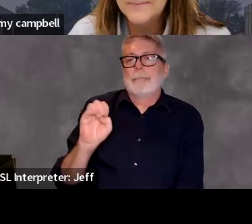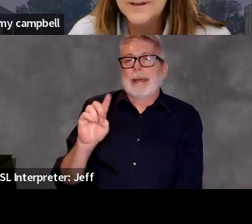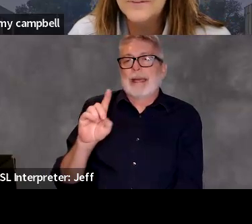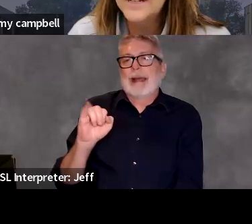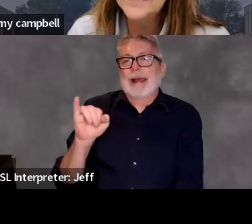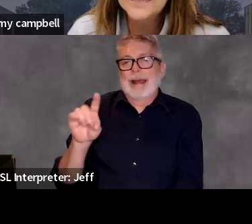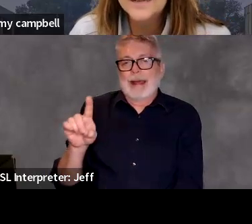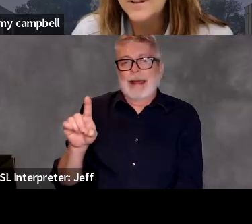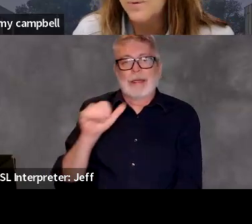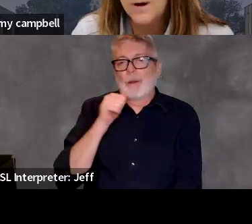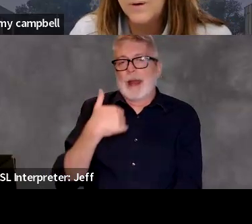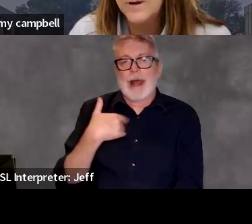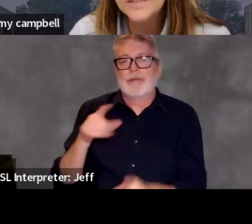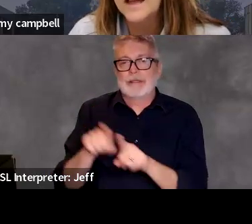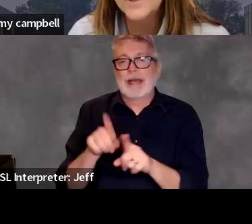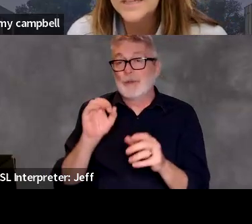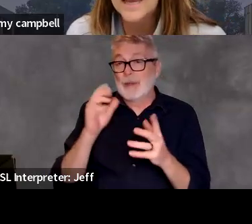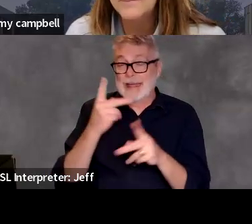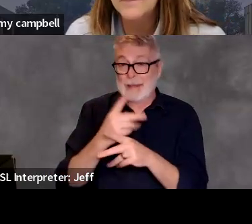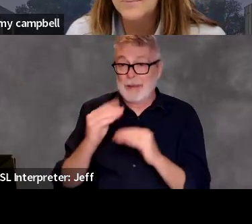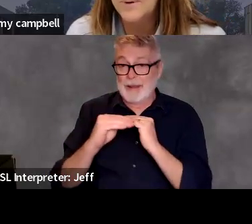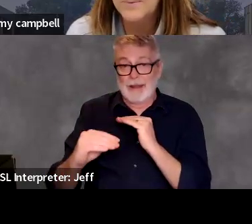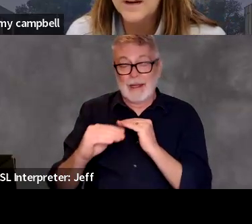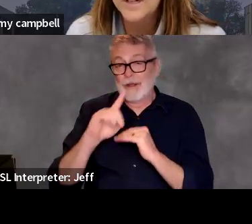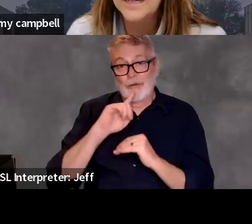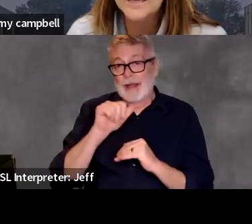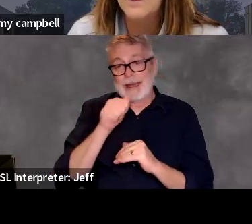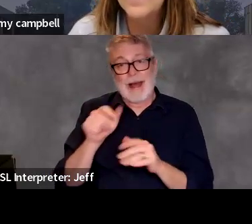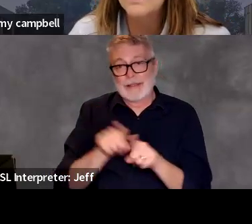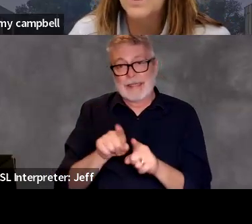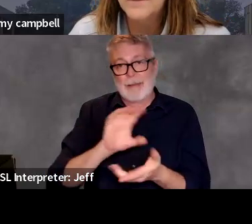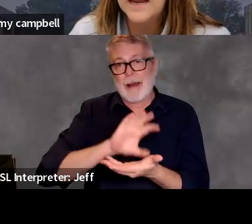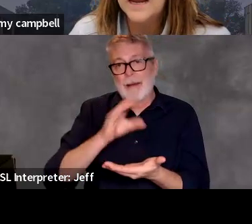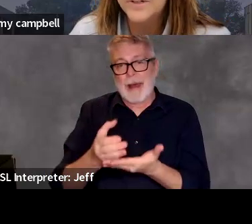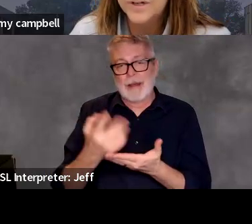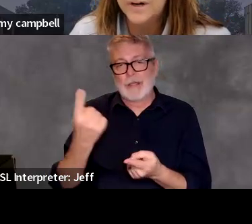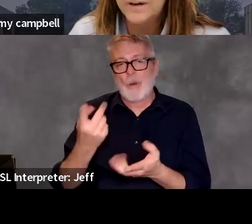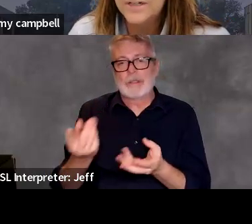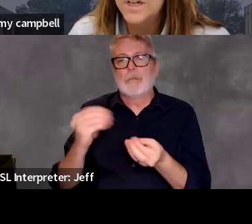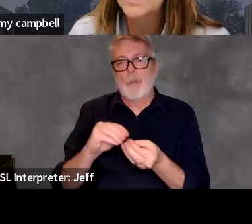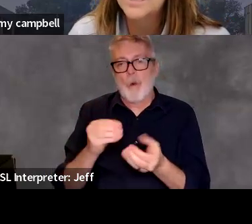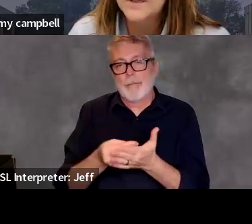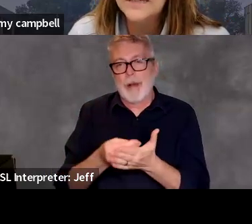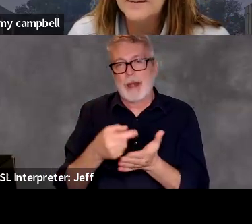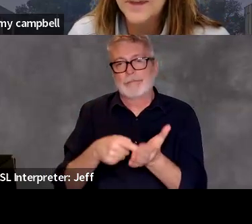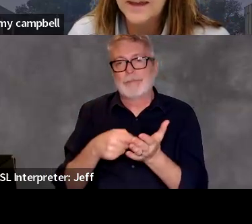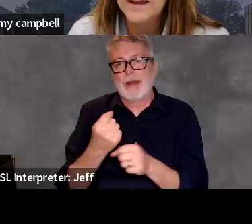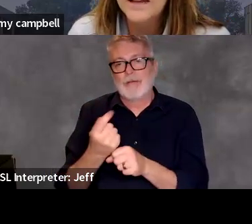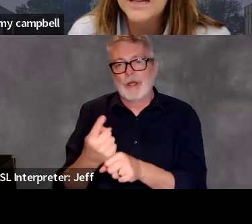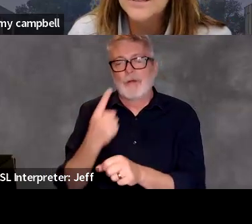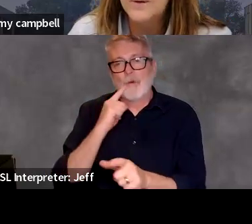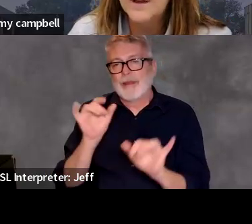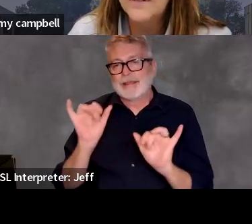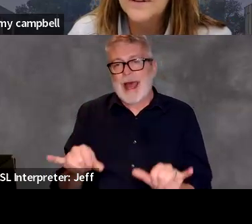same, even to stay status quo, it's not the same appropriation. It's always more money each year just to do the same